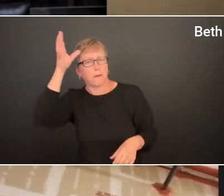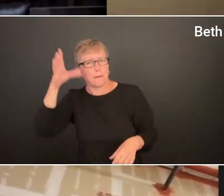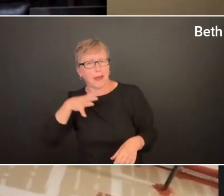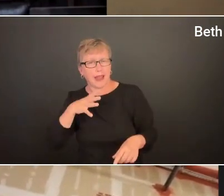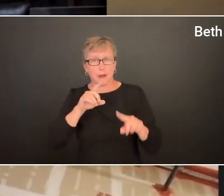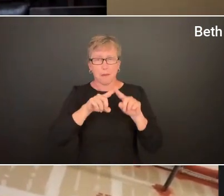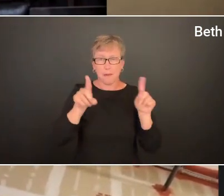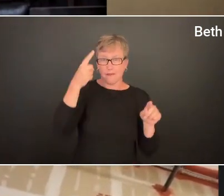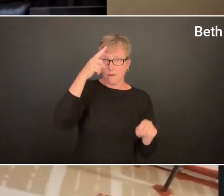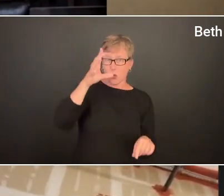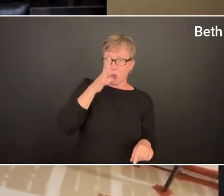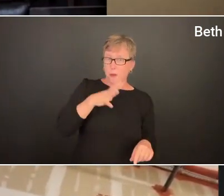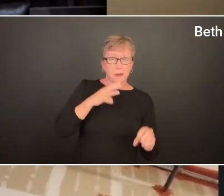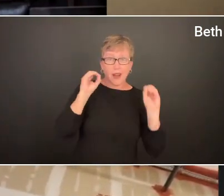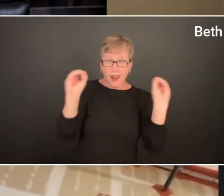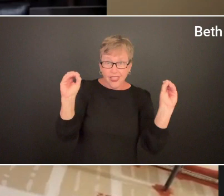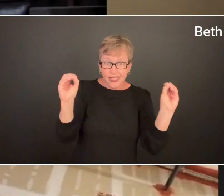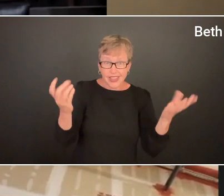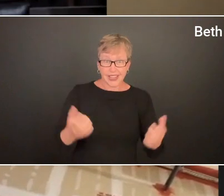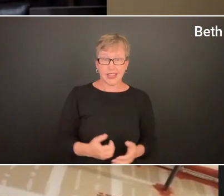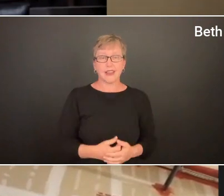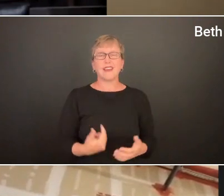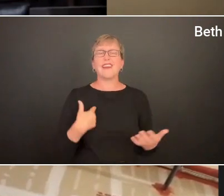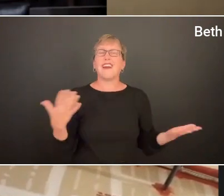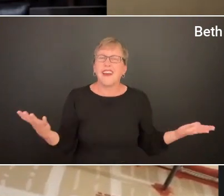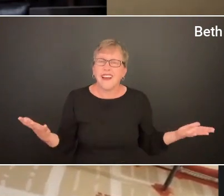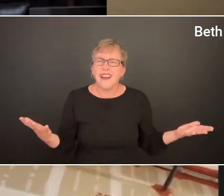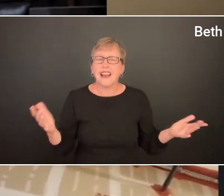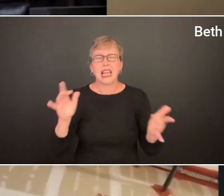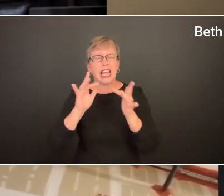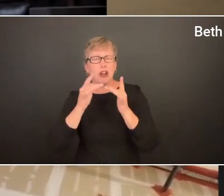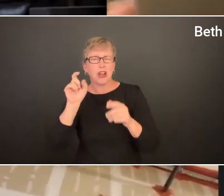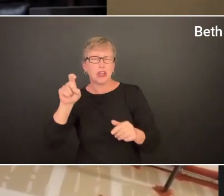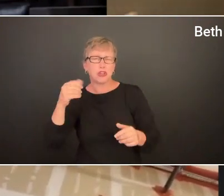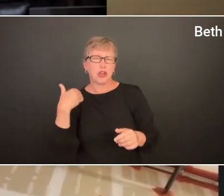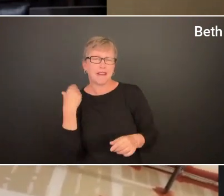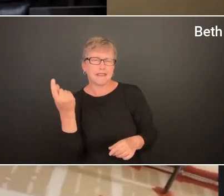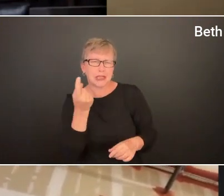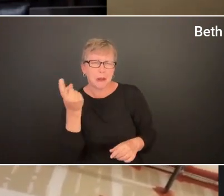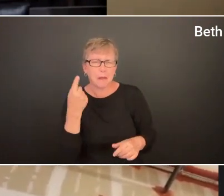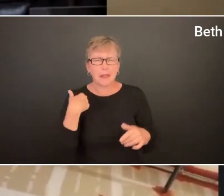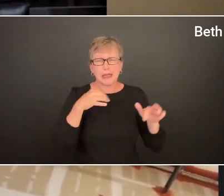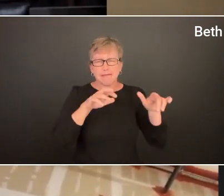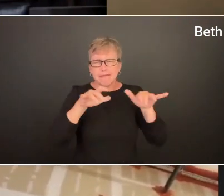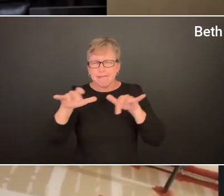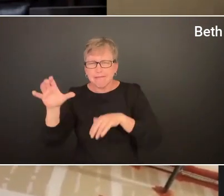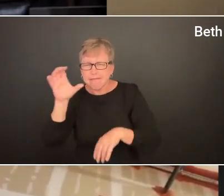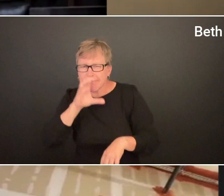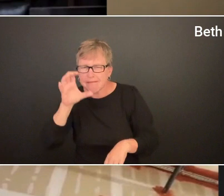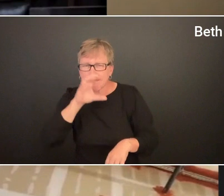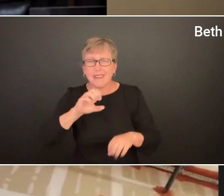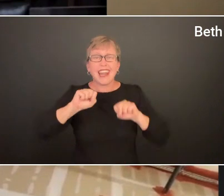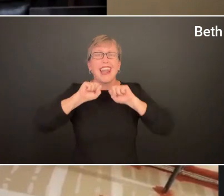women. For men there is, but nothing on women. And so I was like, man, surely there's got to be something on the internet. So I looked on the